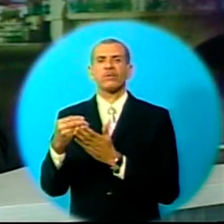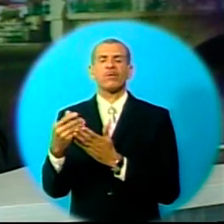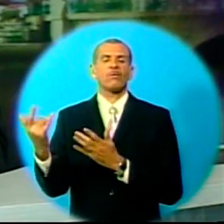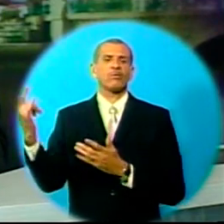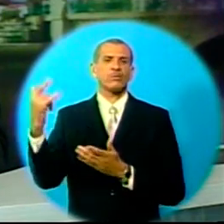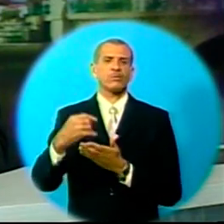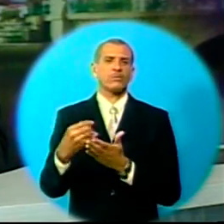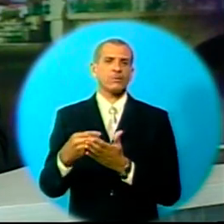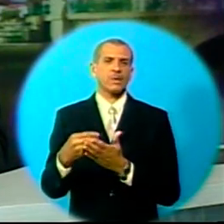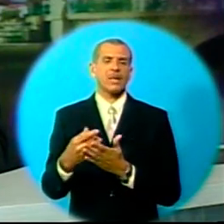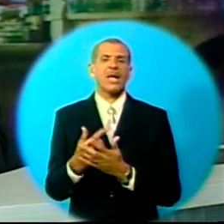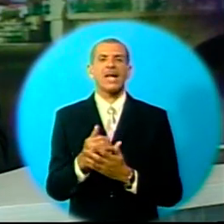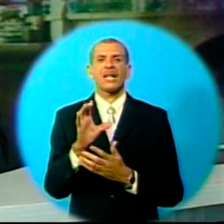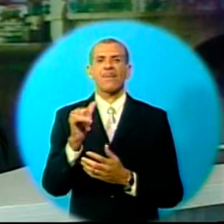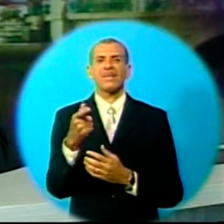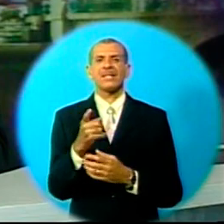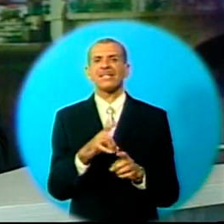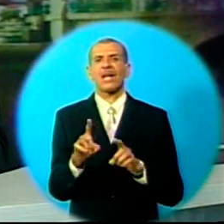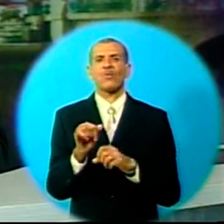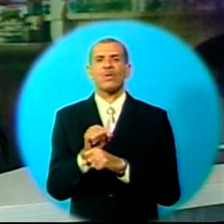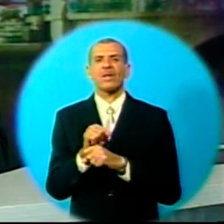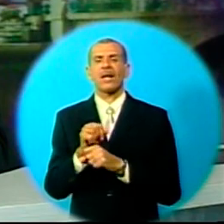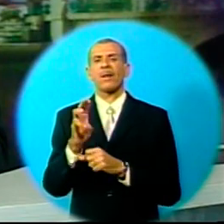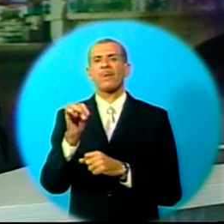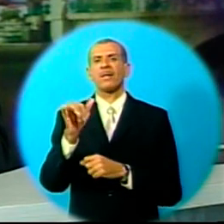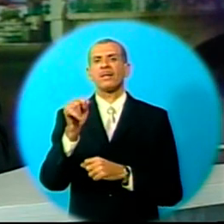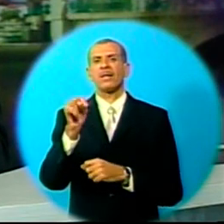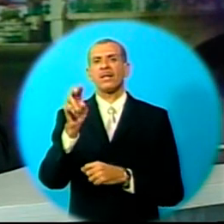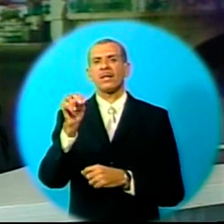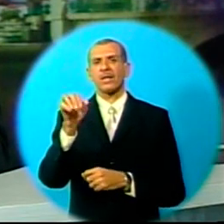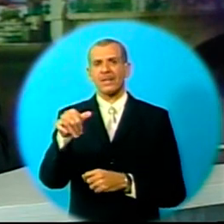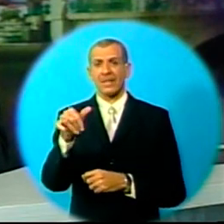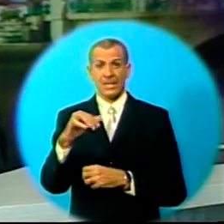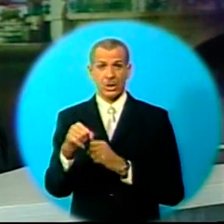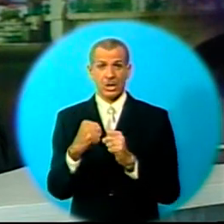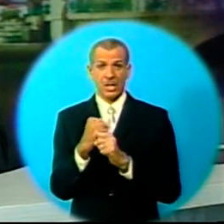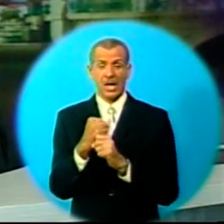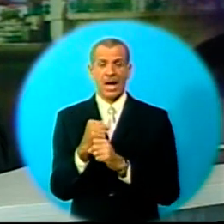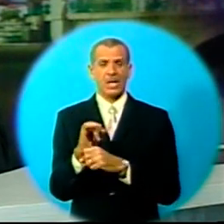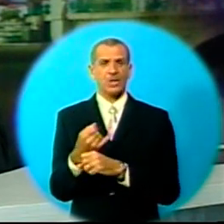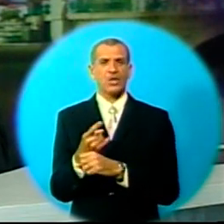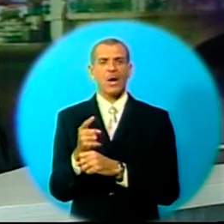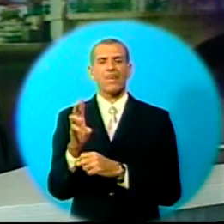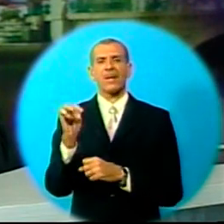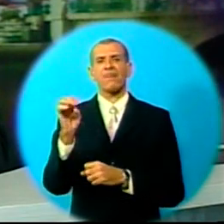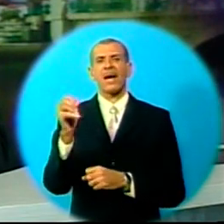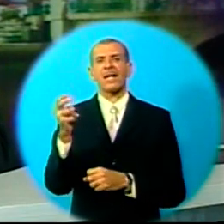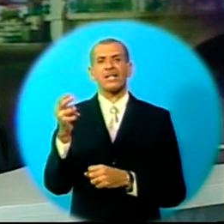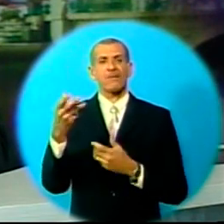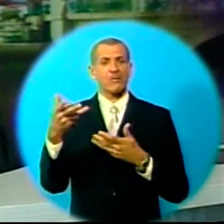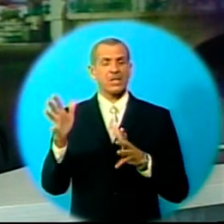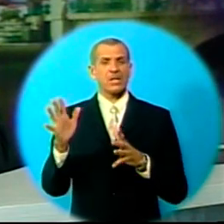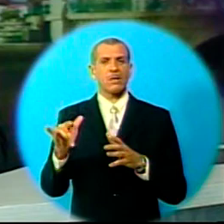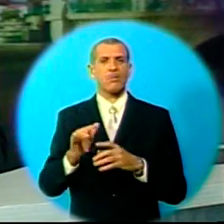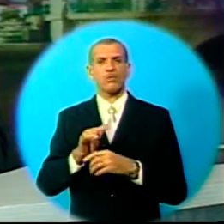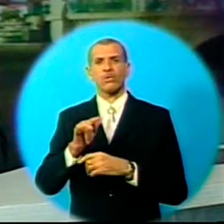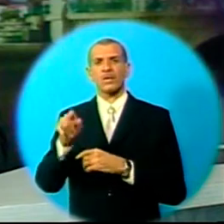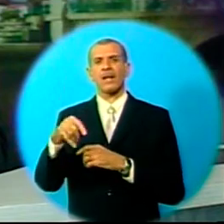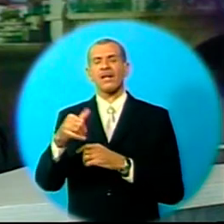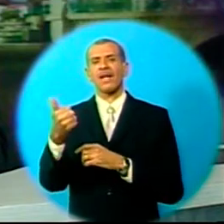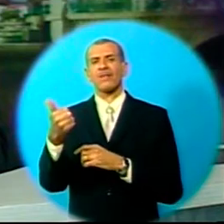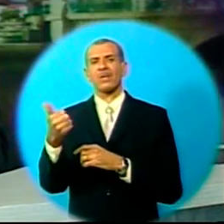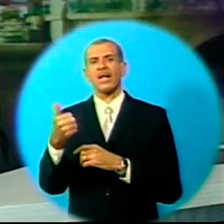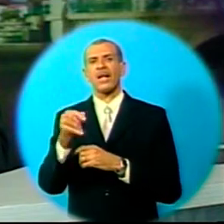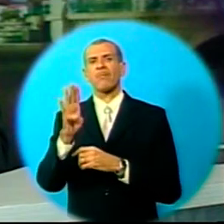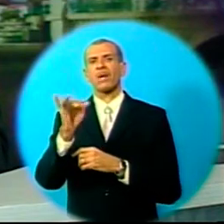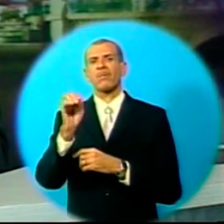generation. His company has already done work in Martinique this year, and after the job in Manhattan is complete, they will be moving on to another one